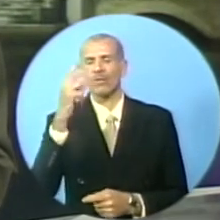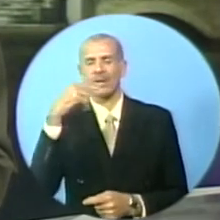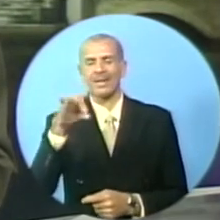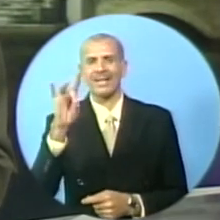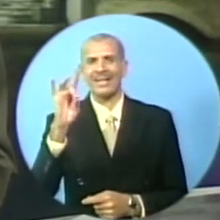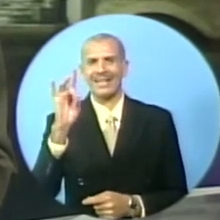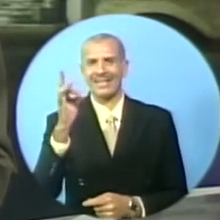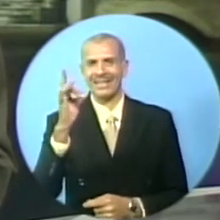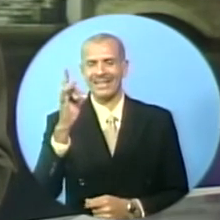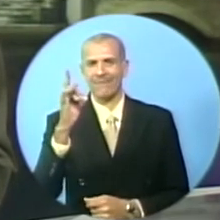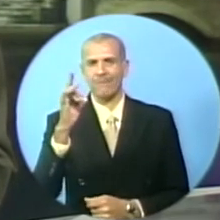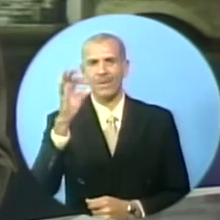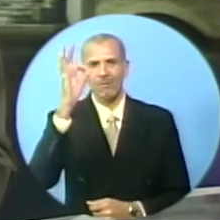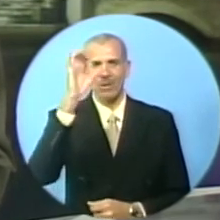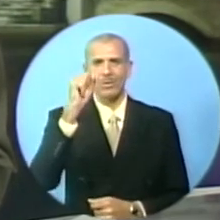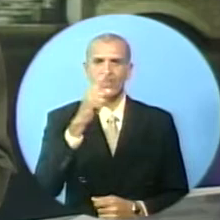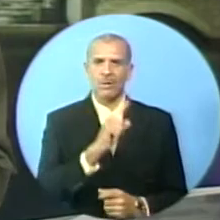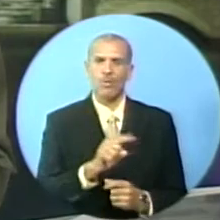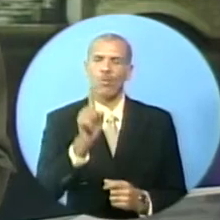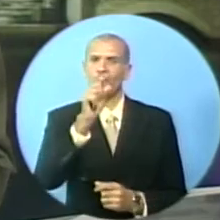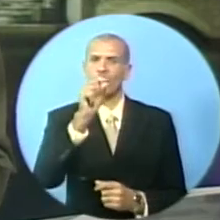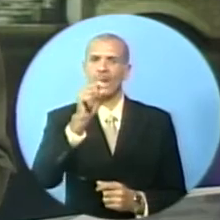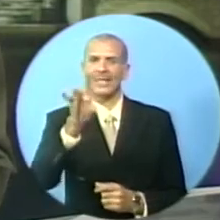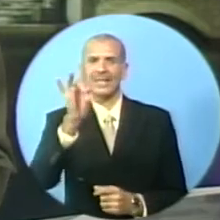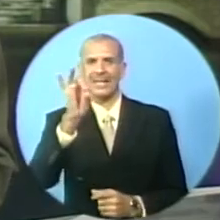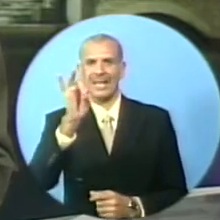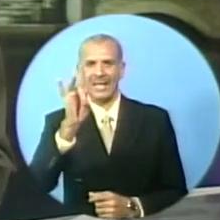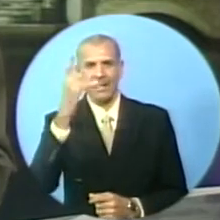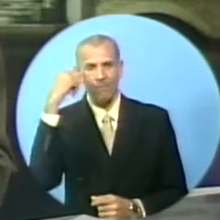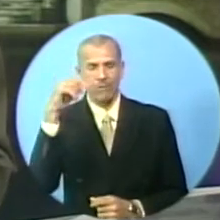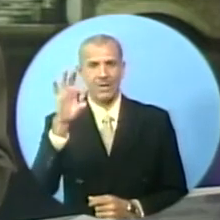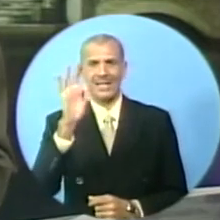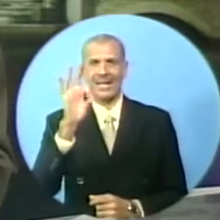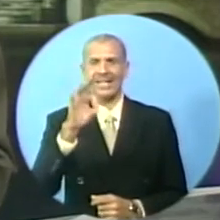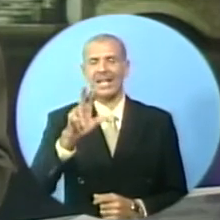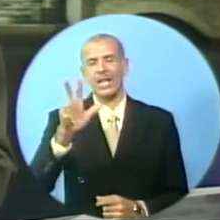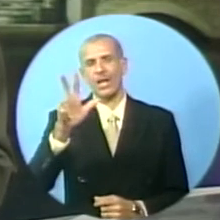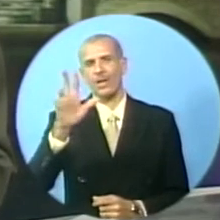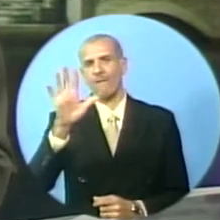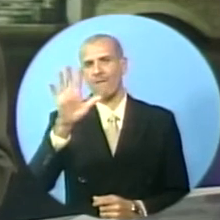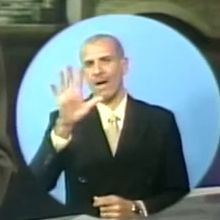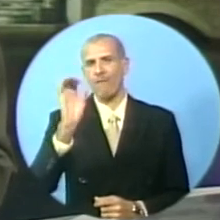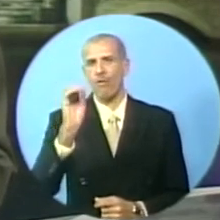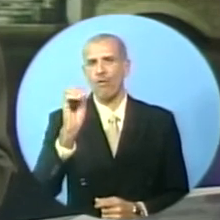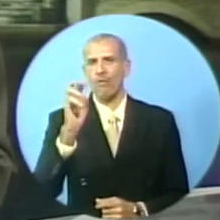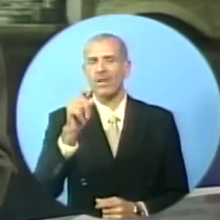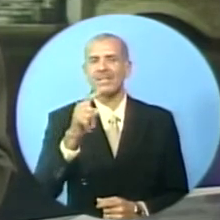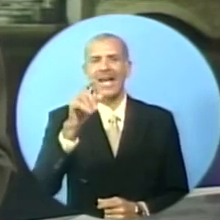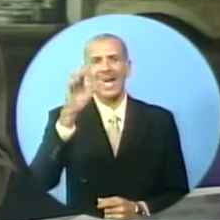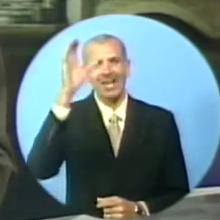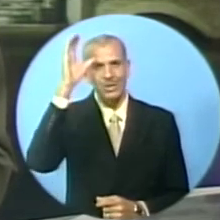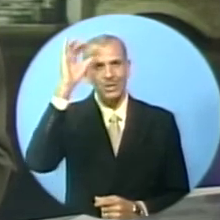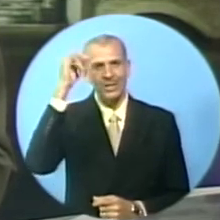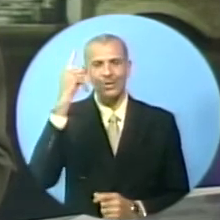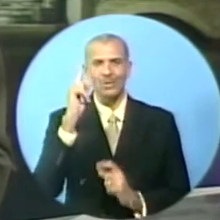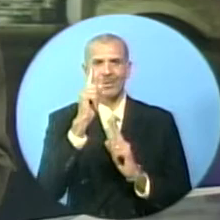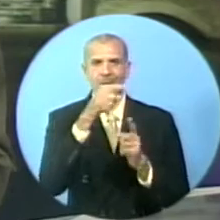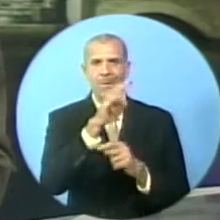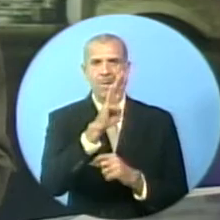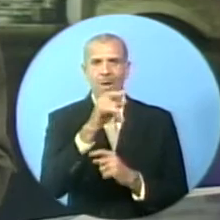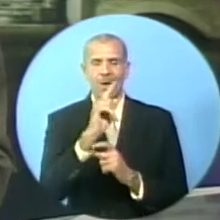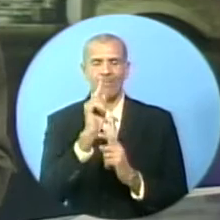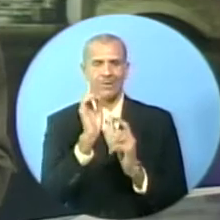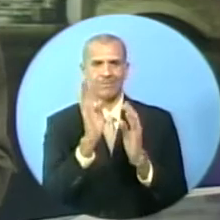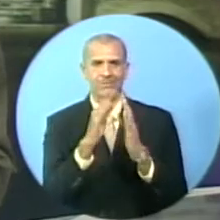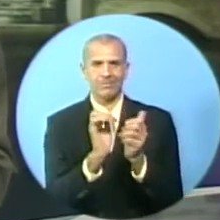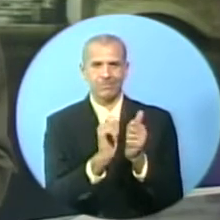Frederick Smith could only get up to 128 for 9 in their 35 overs. CBC's Shane Jones was in Black Rock for that